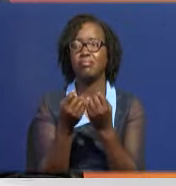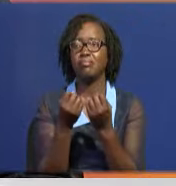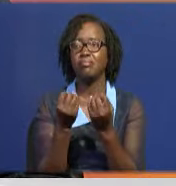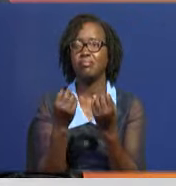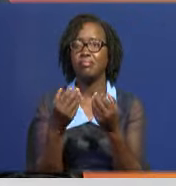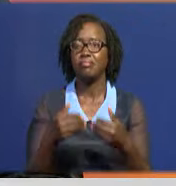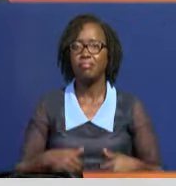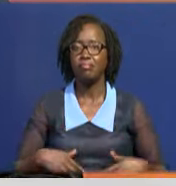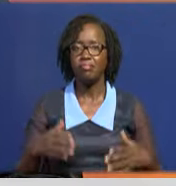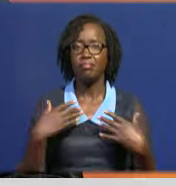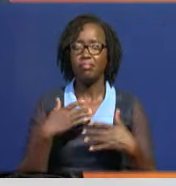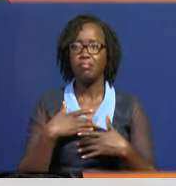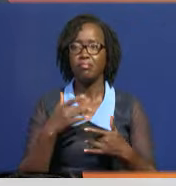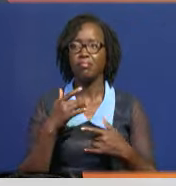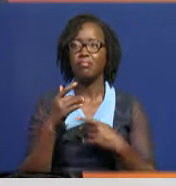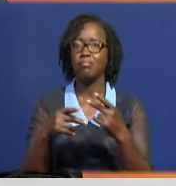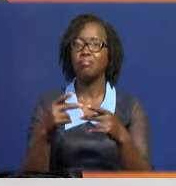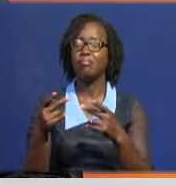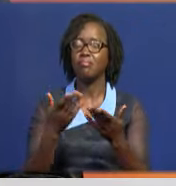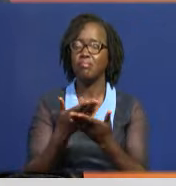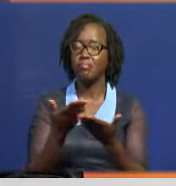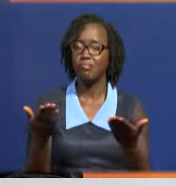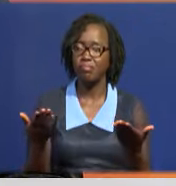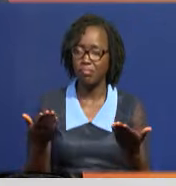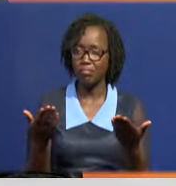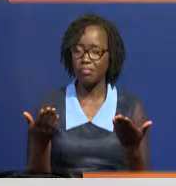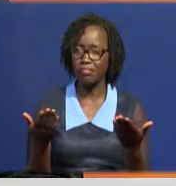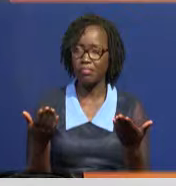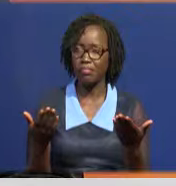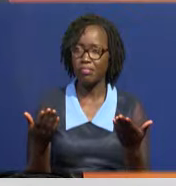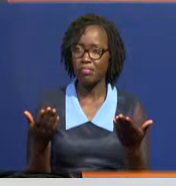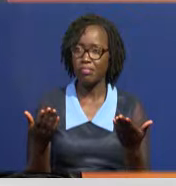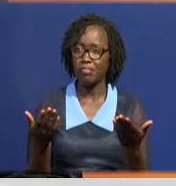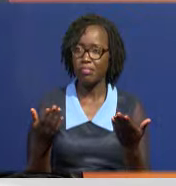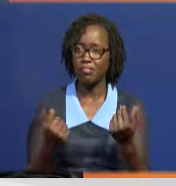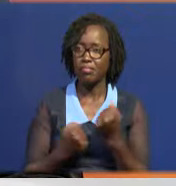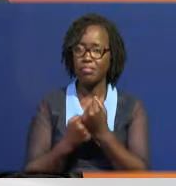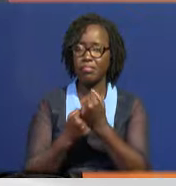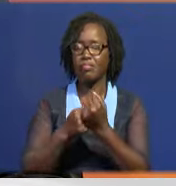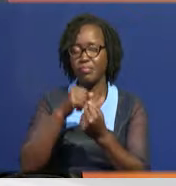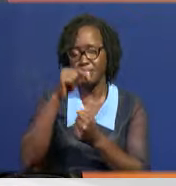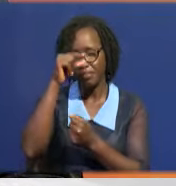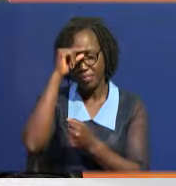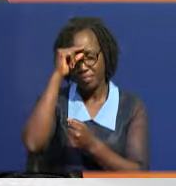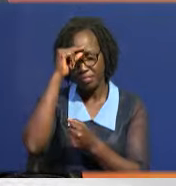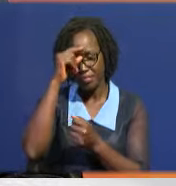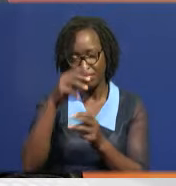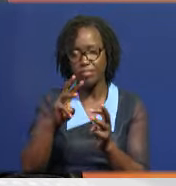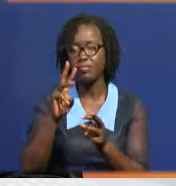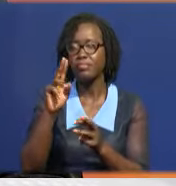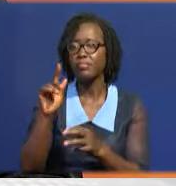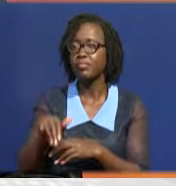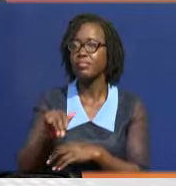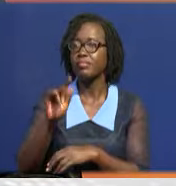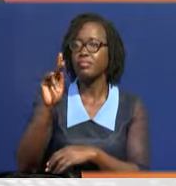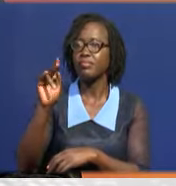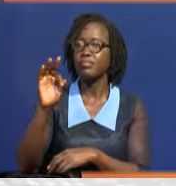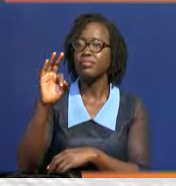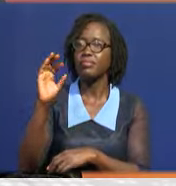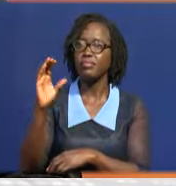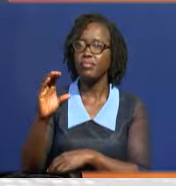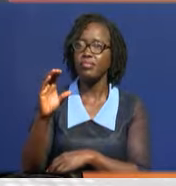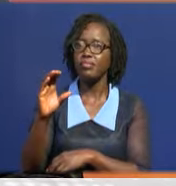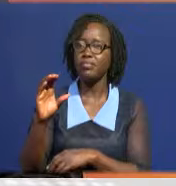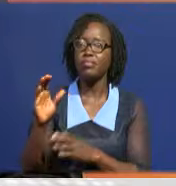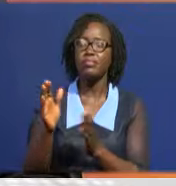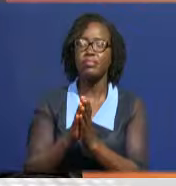many young people who are interested to operate in this area. And of course, supportive government in a way that Kenya Film Commission offers liaison